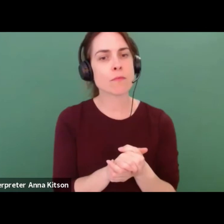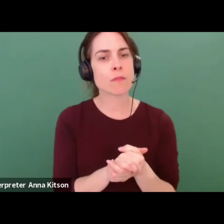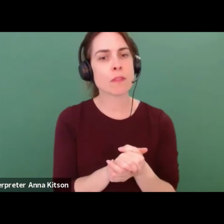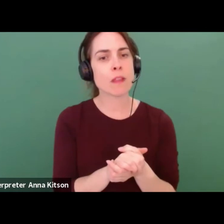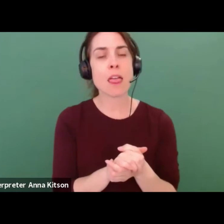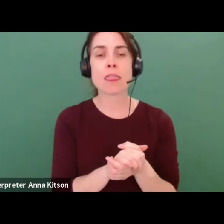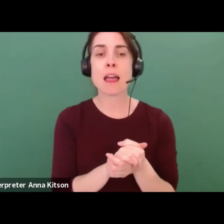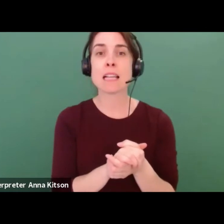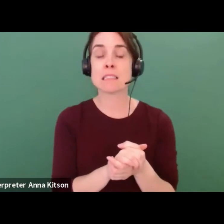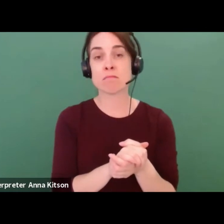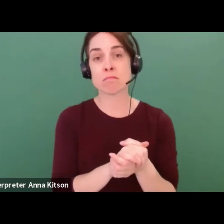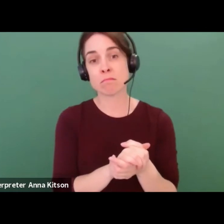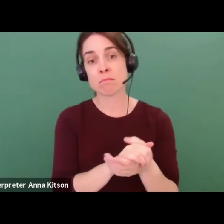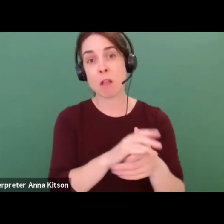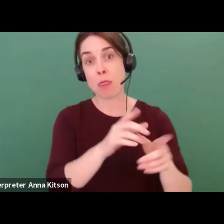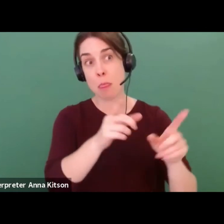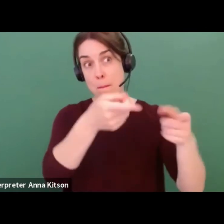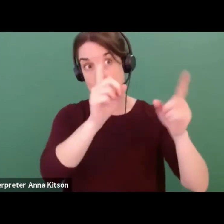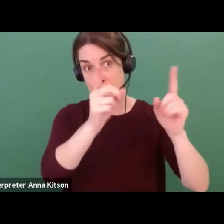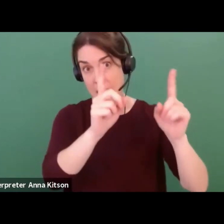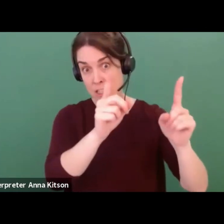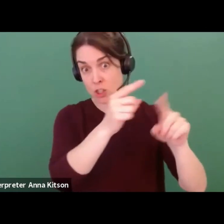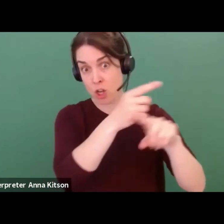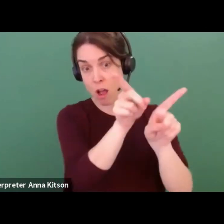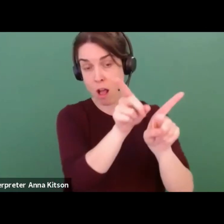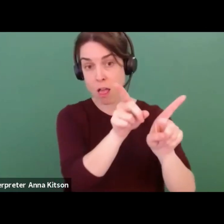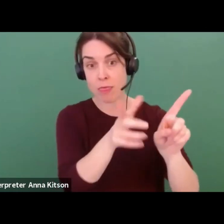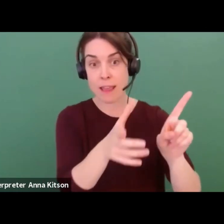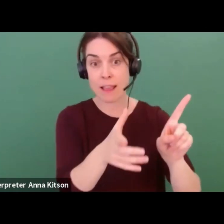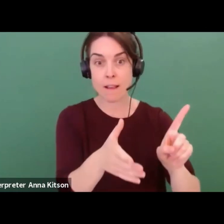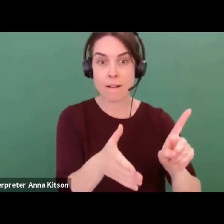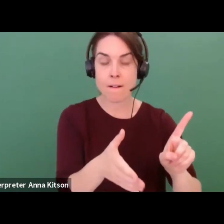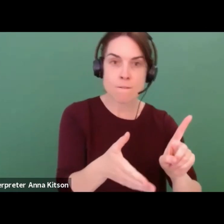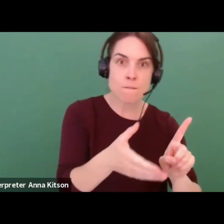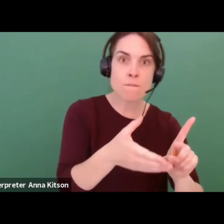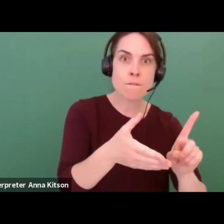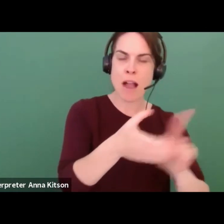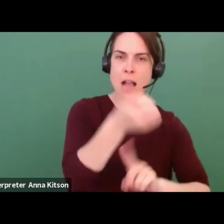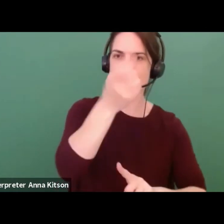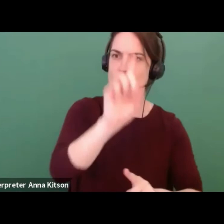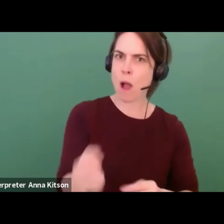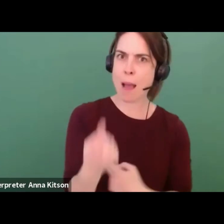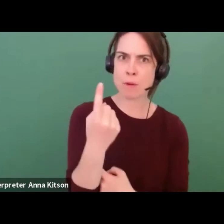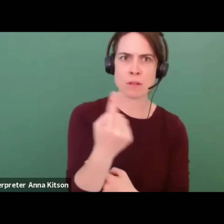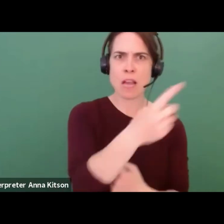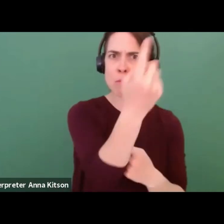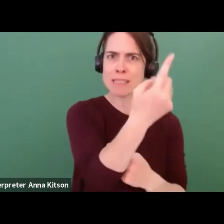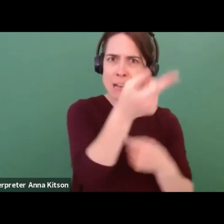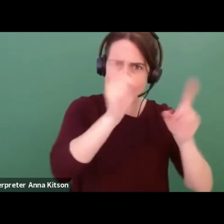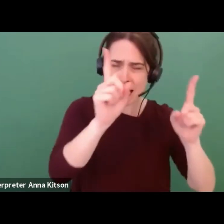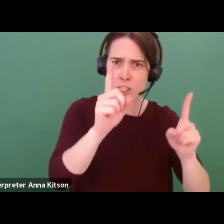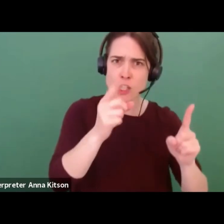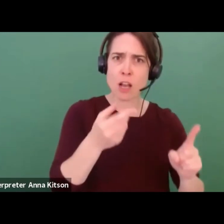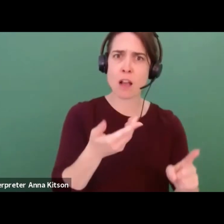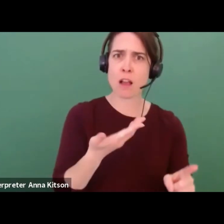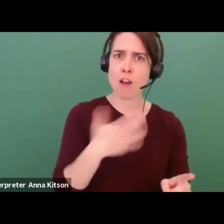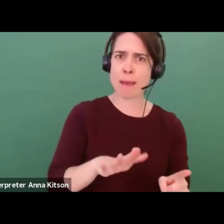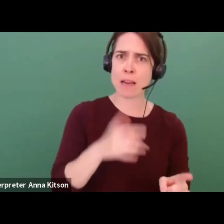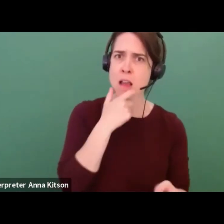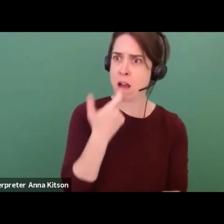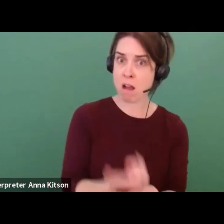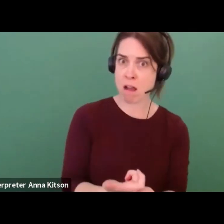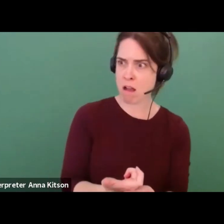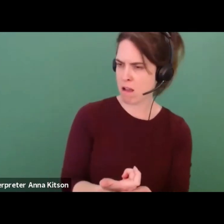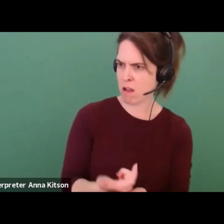resulted that the managers have found out about what happens at the coalface and have been surprised and shocked. Some of them, not all of